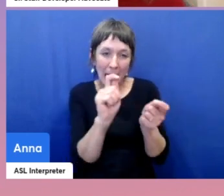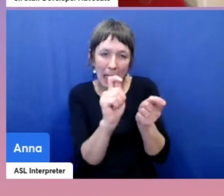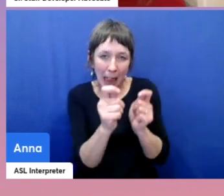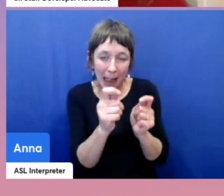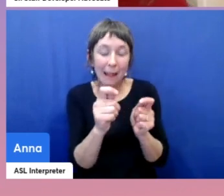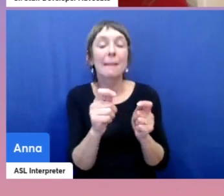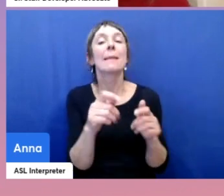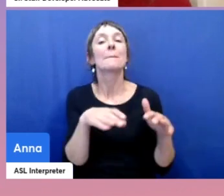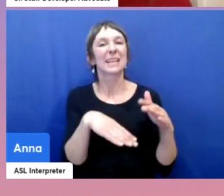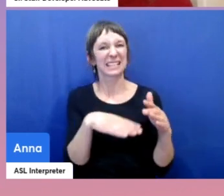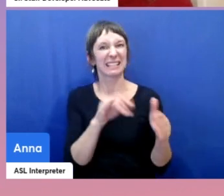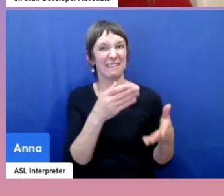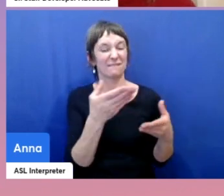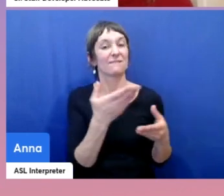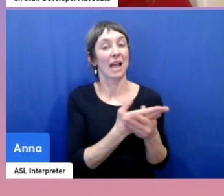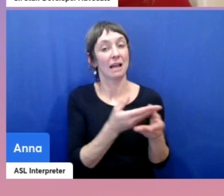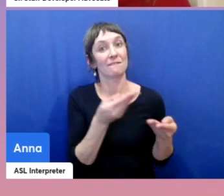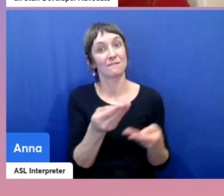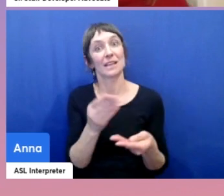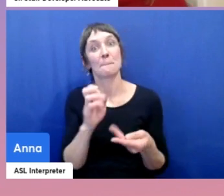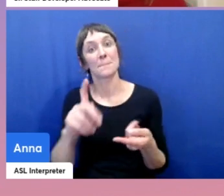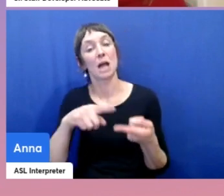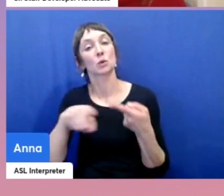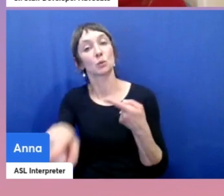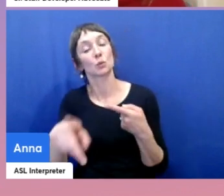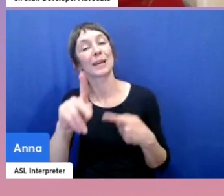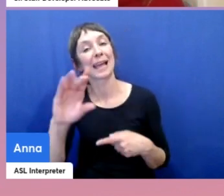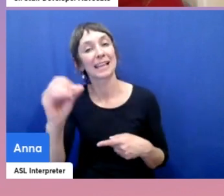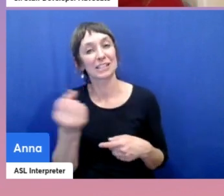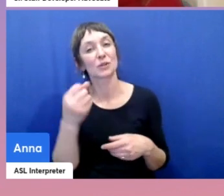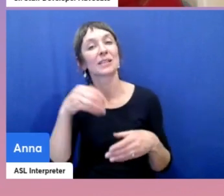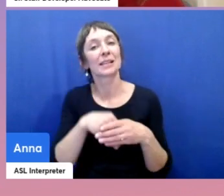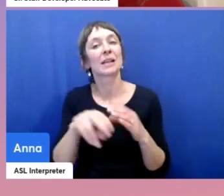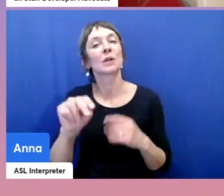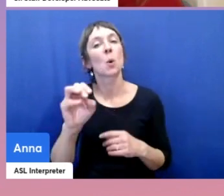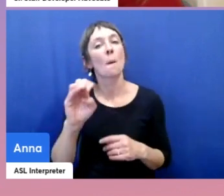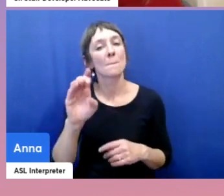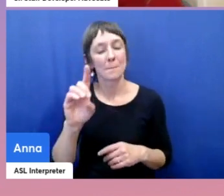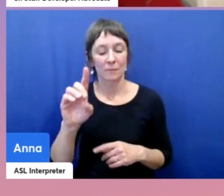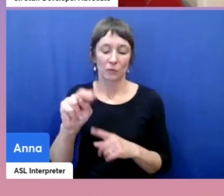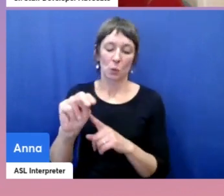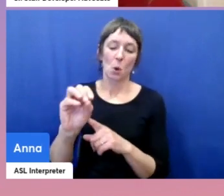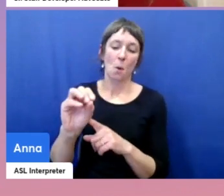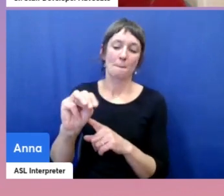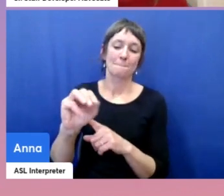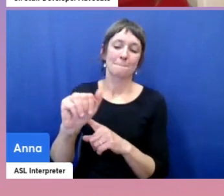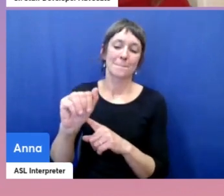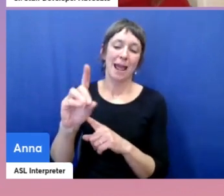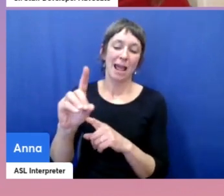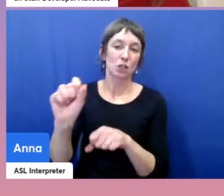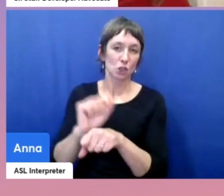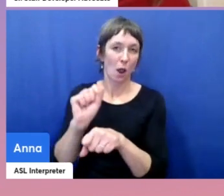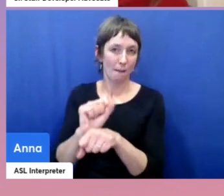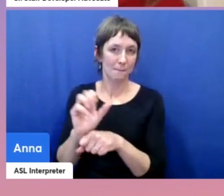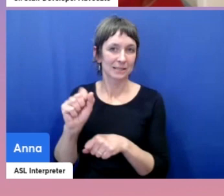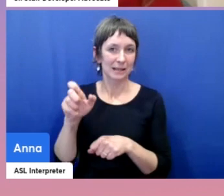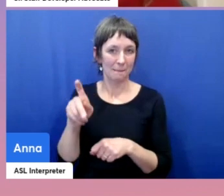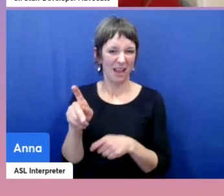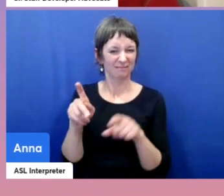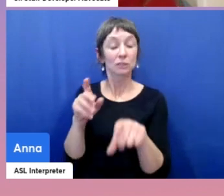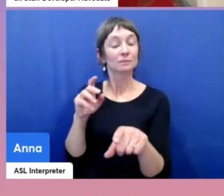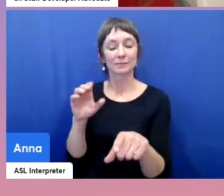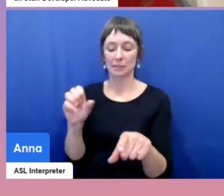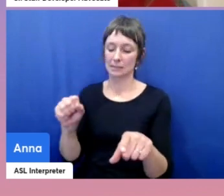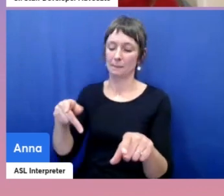back into K0s in the Nomad job spec. And so here's a snippet of what that looks